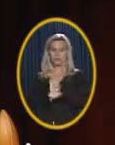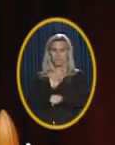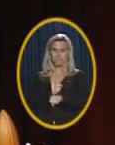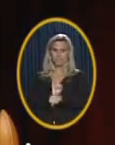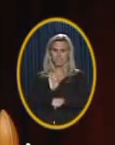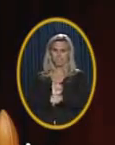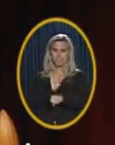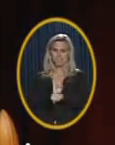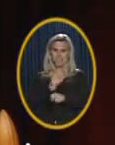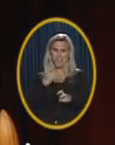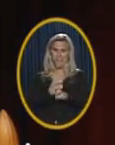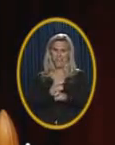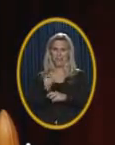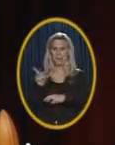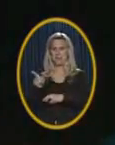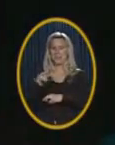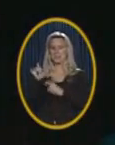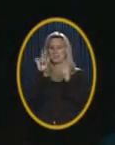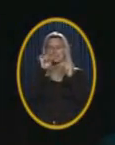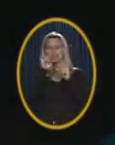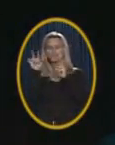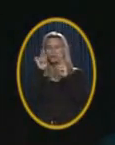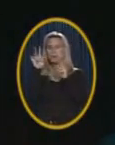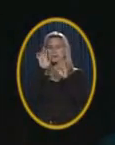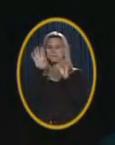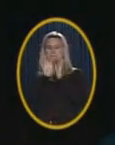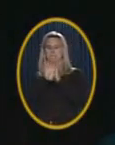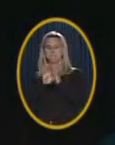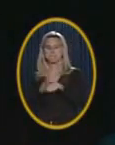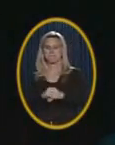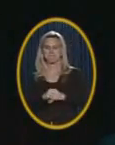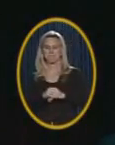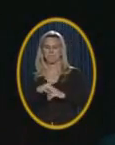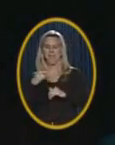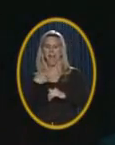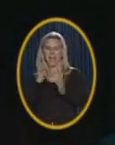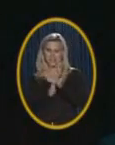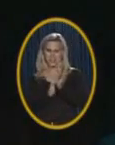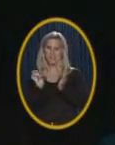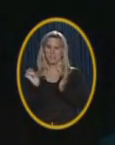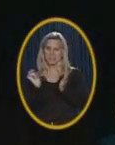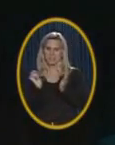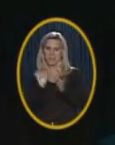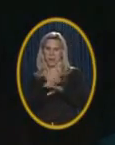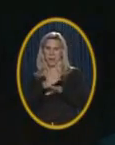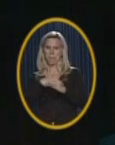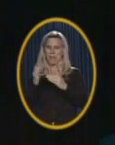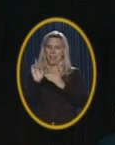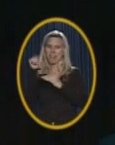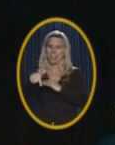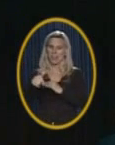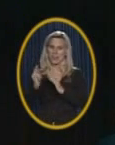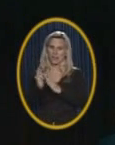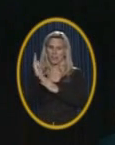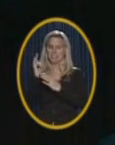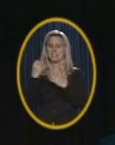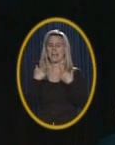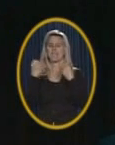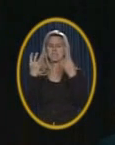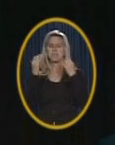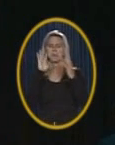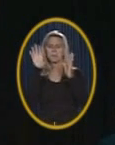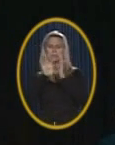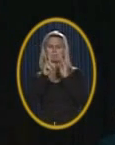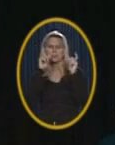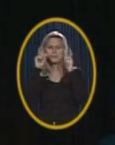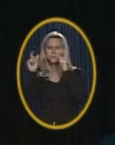doing all kinds of stuff. But so I took advantage of that on my my subsequent flights. I got lots of pictures, and I know John